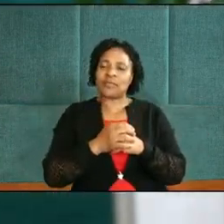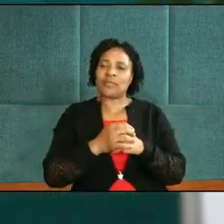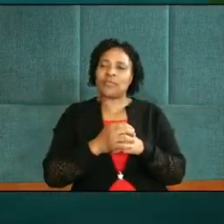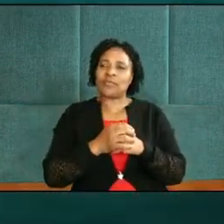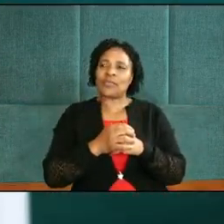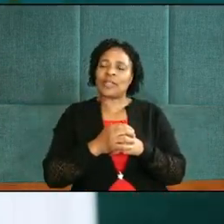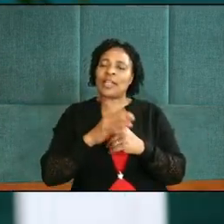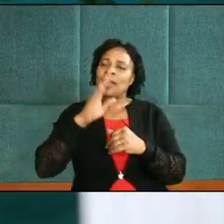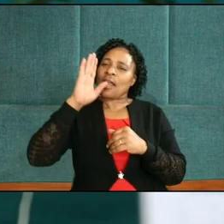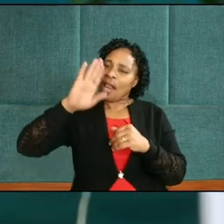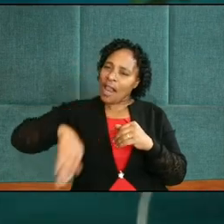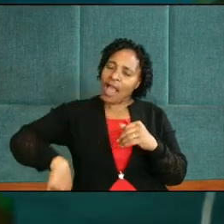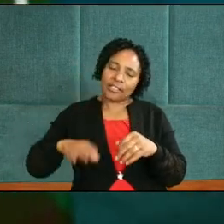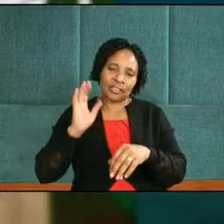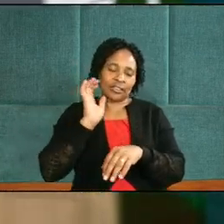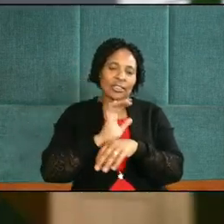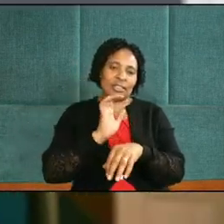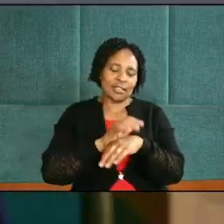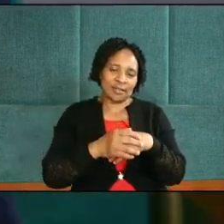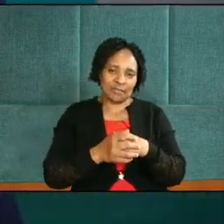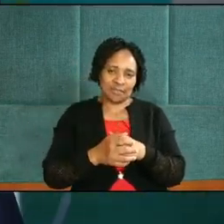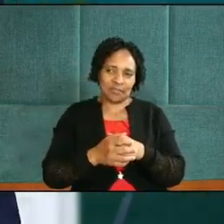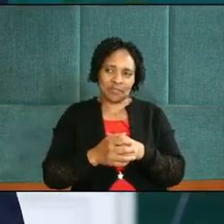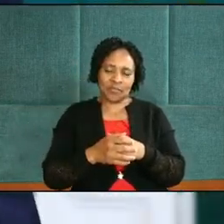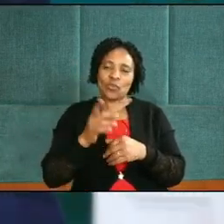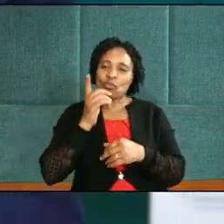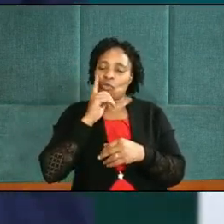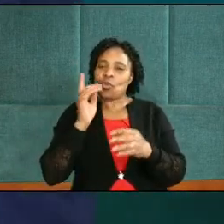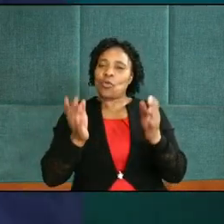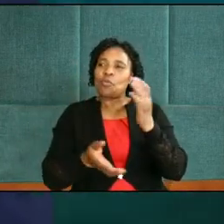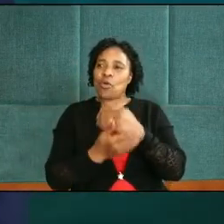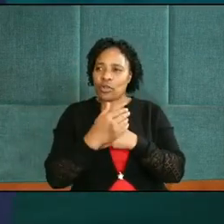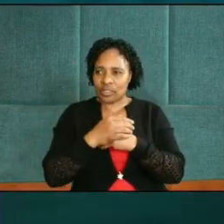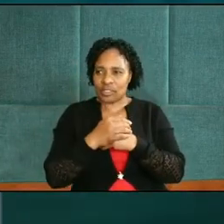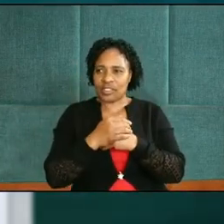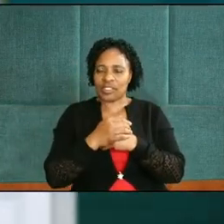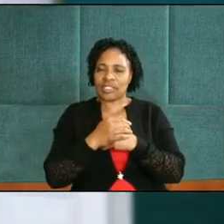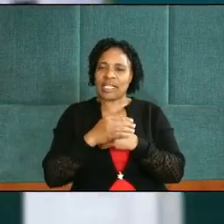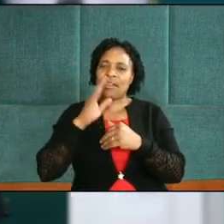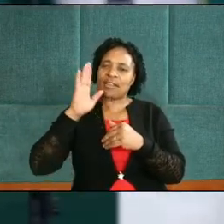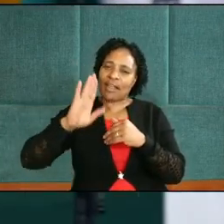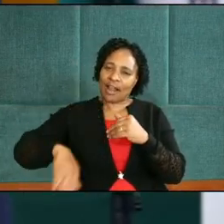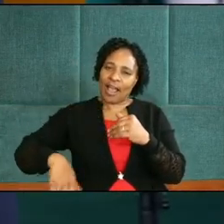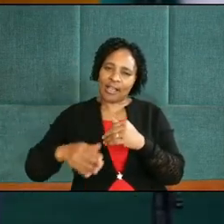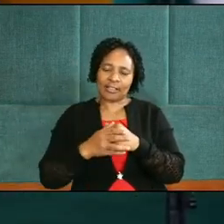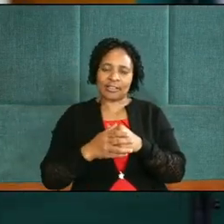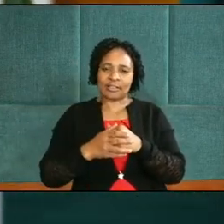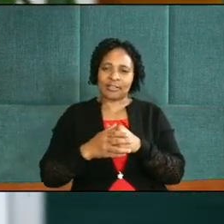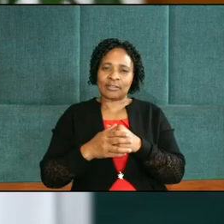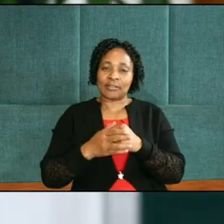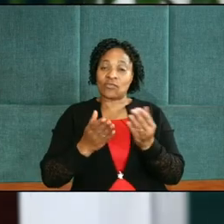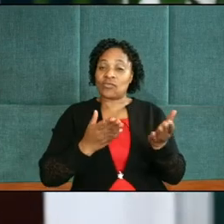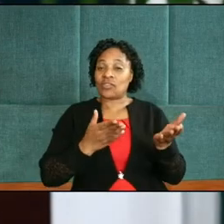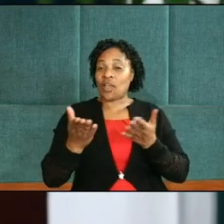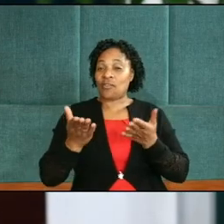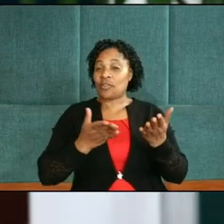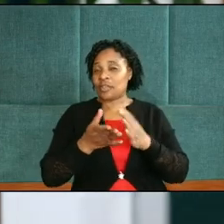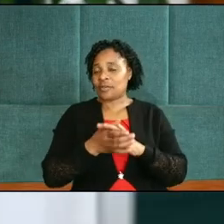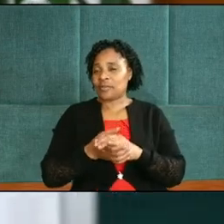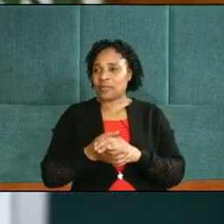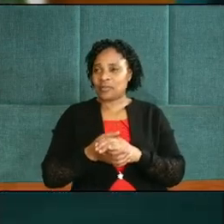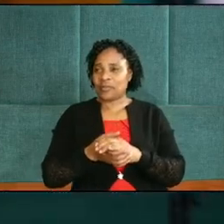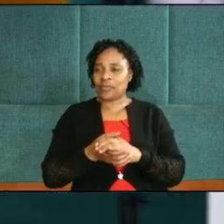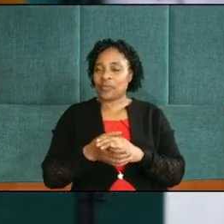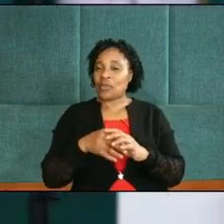the last church. And tomorrow morning, the last sign. Those are